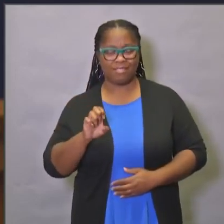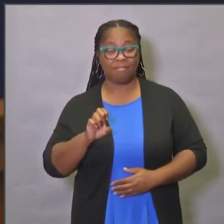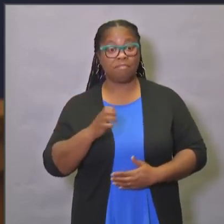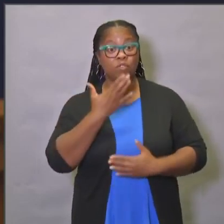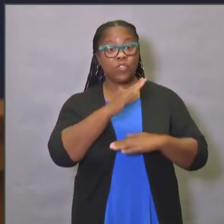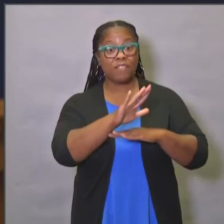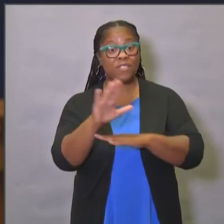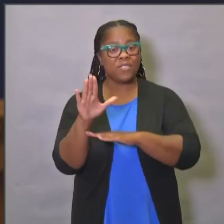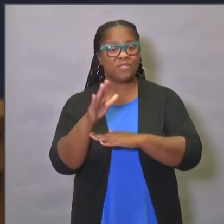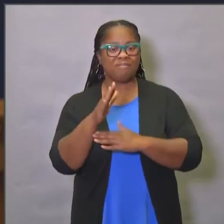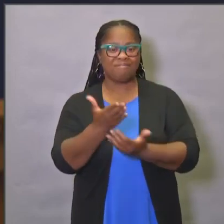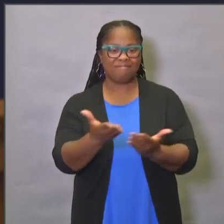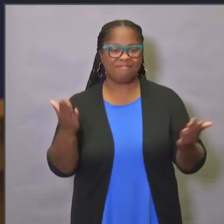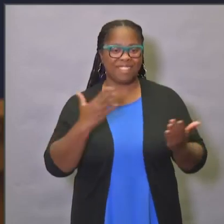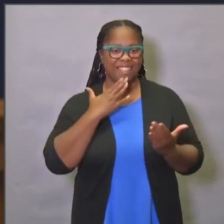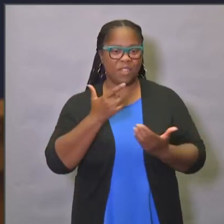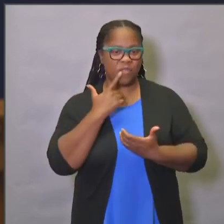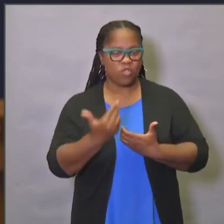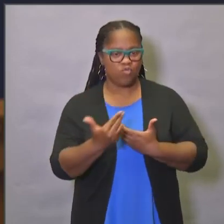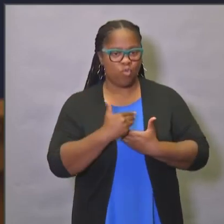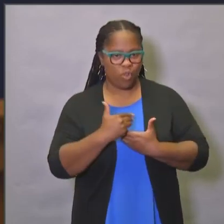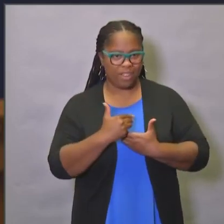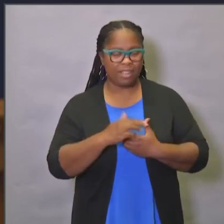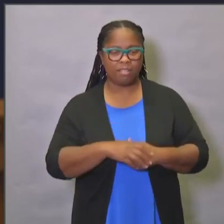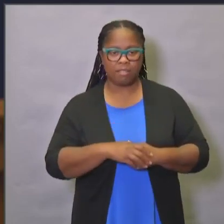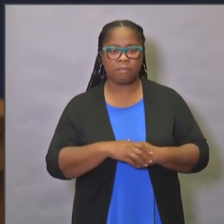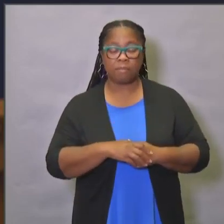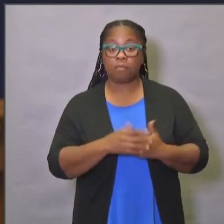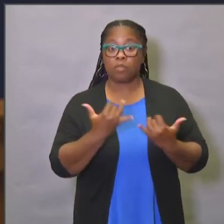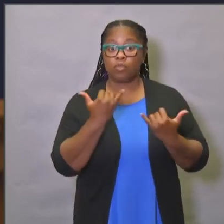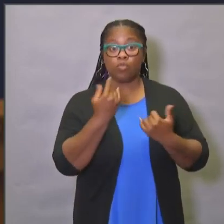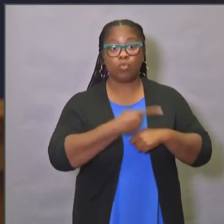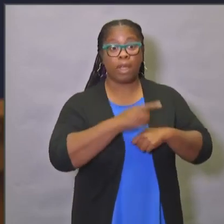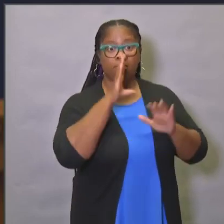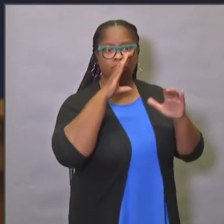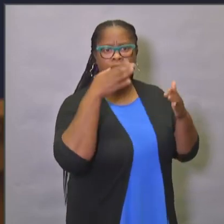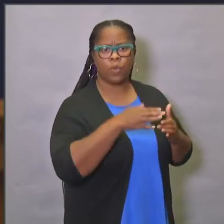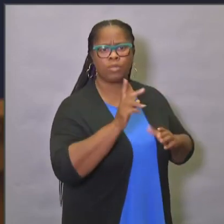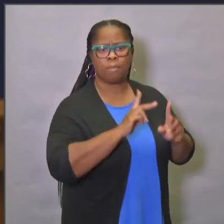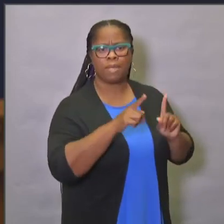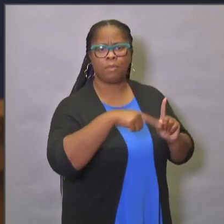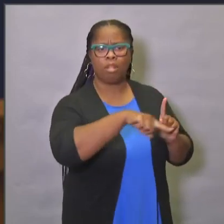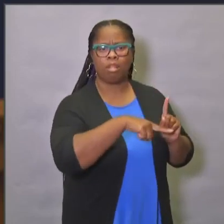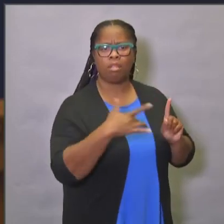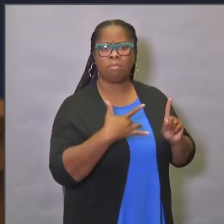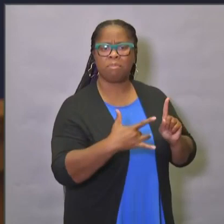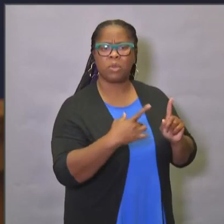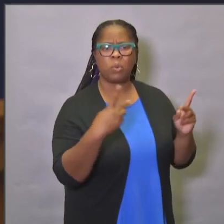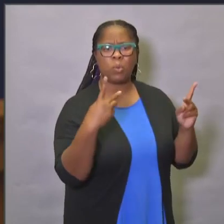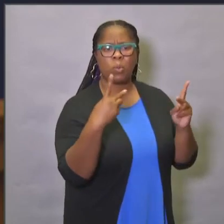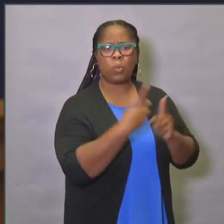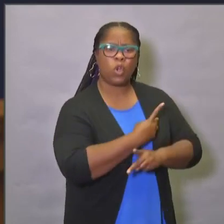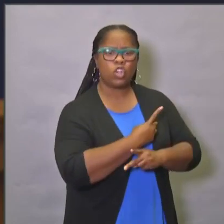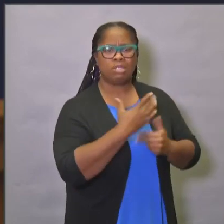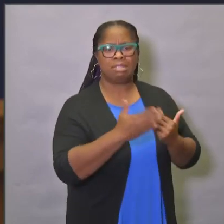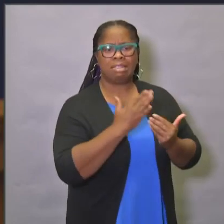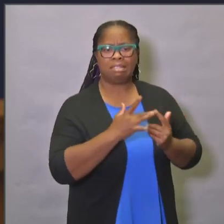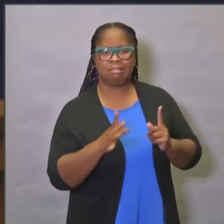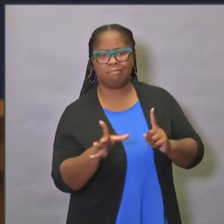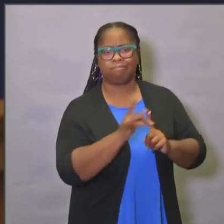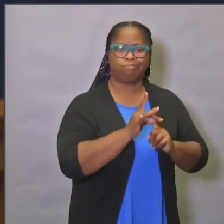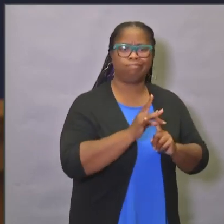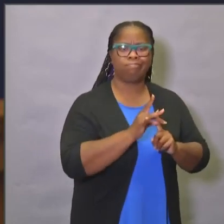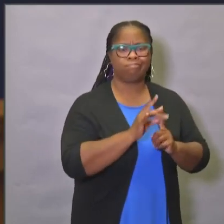want to spend a little bit of time talking about people that have a greater risk of becoming seriously ill if they're exposed to